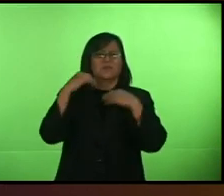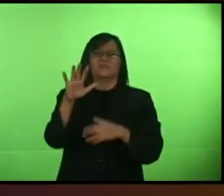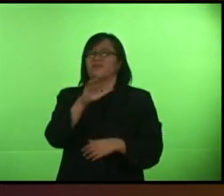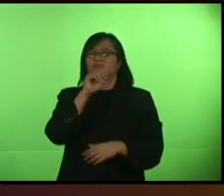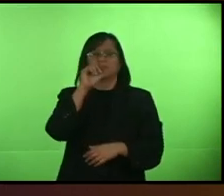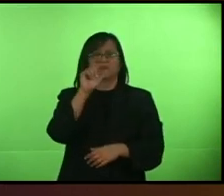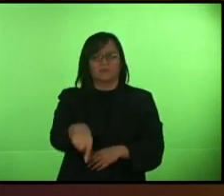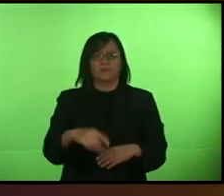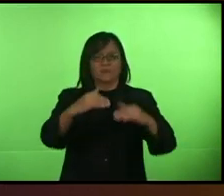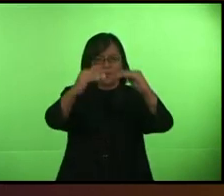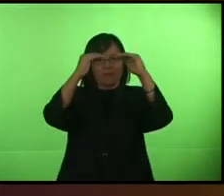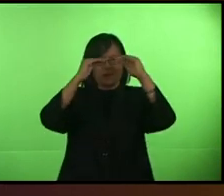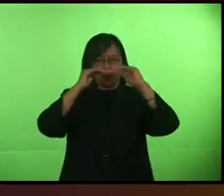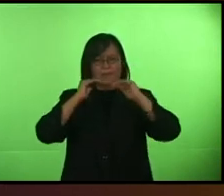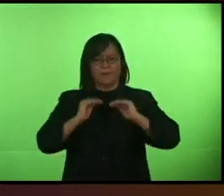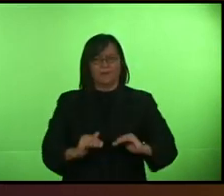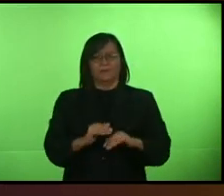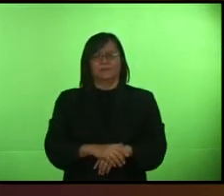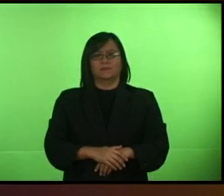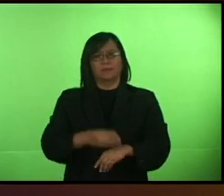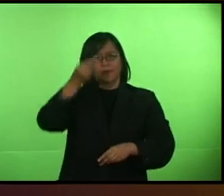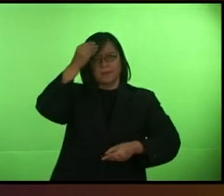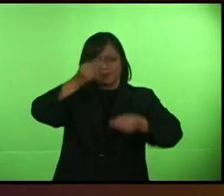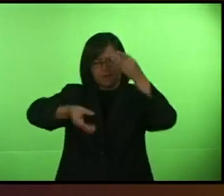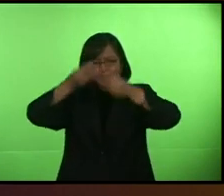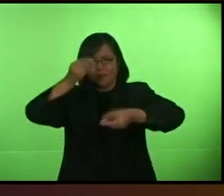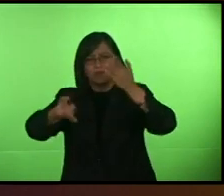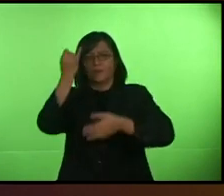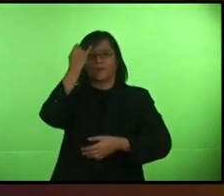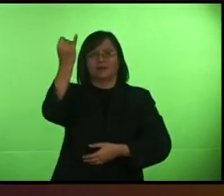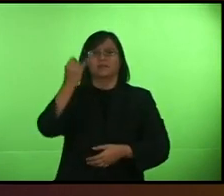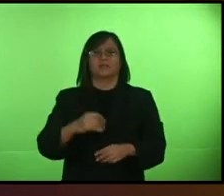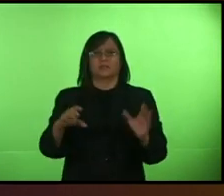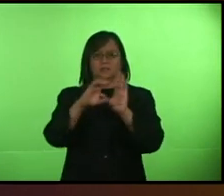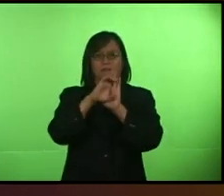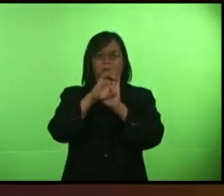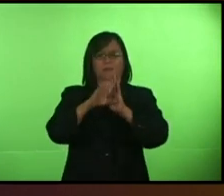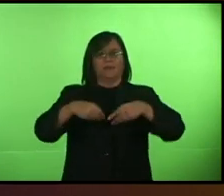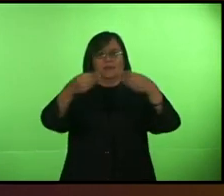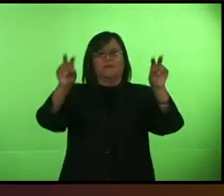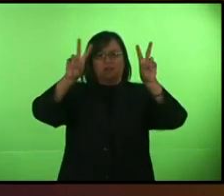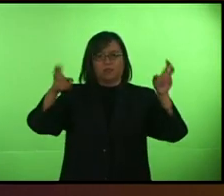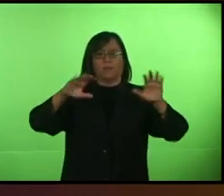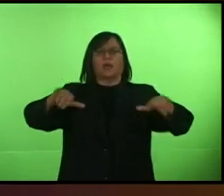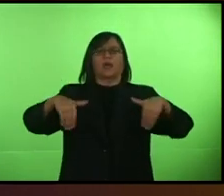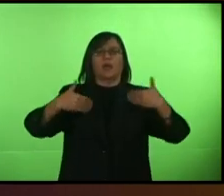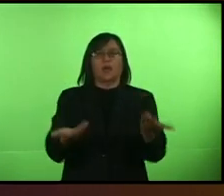example, you are given a topic on how to preserve water.